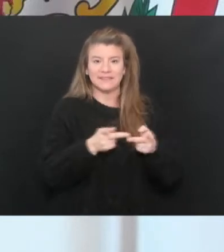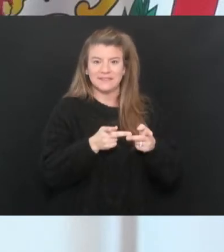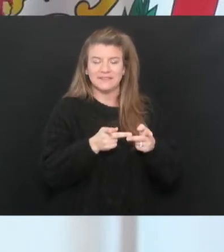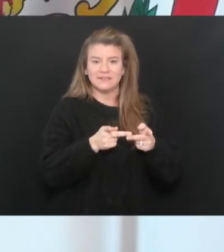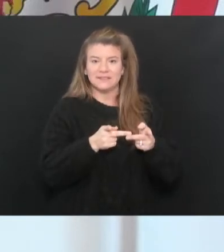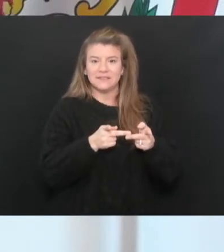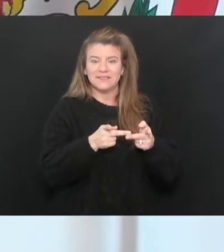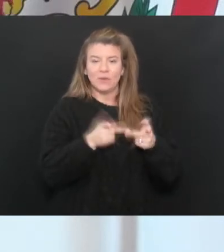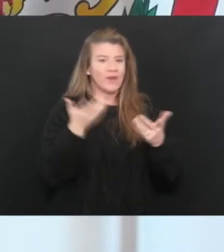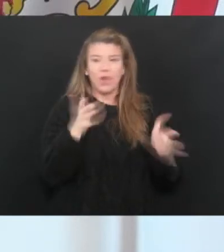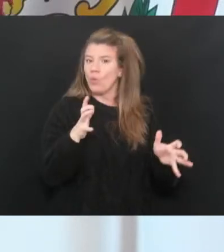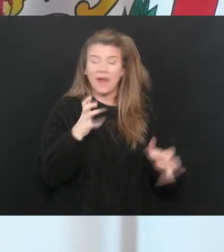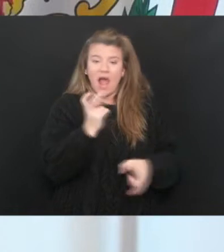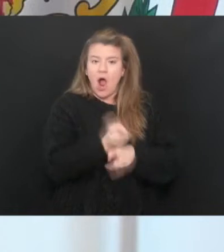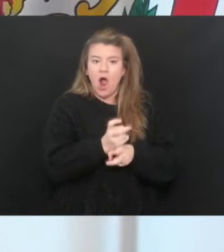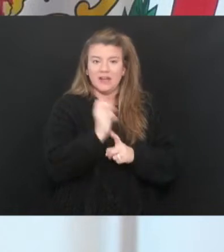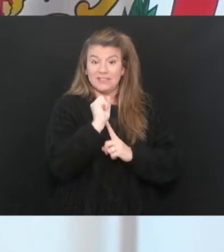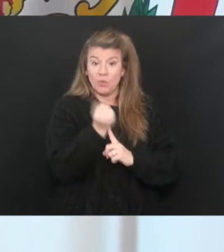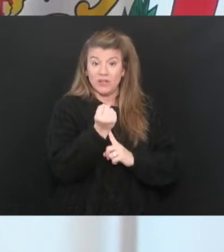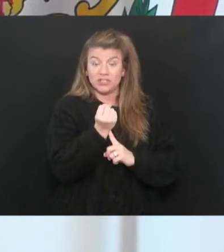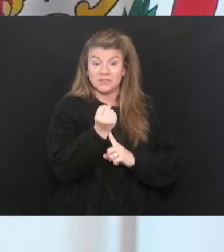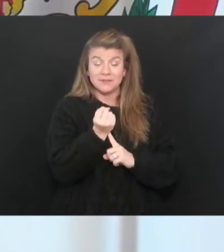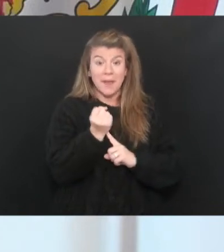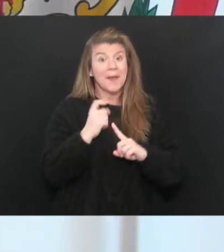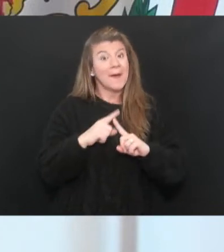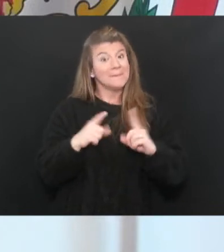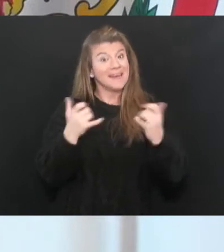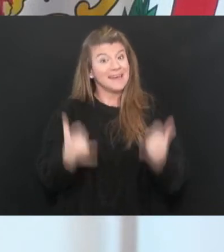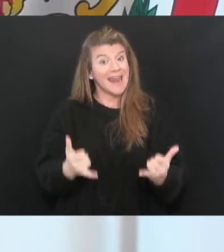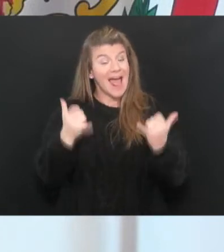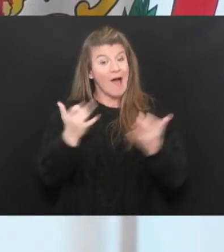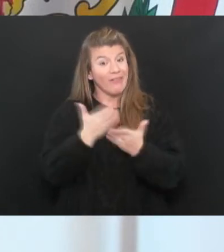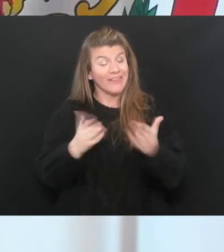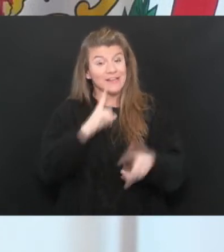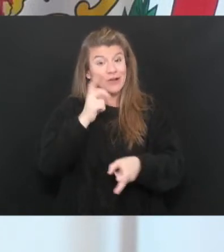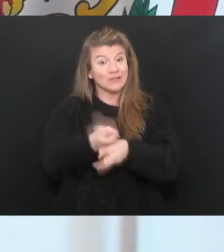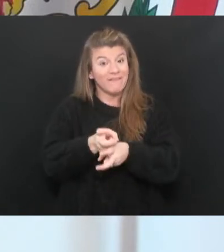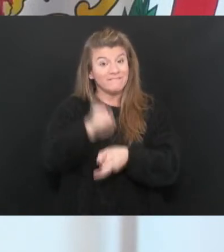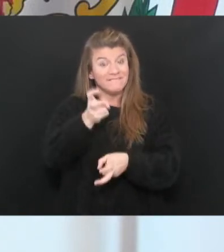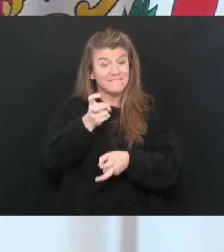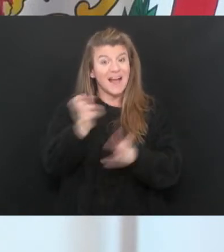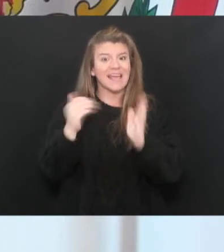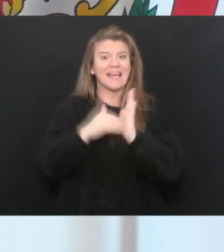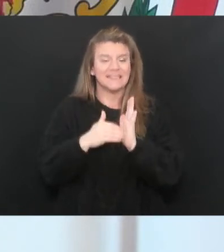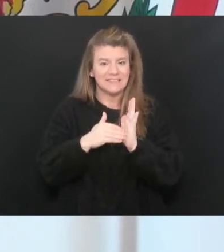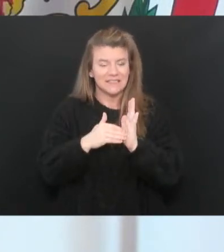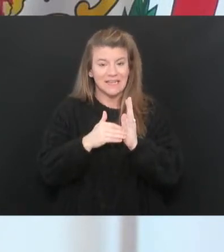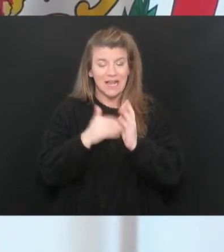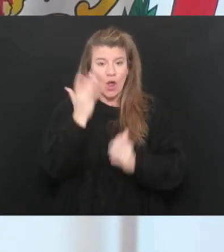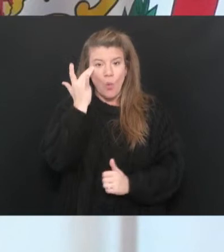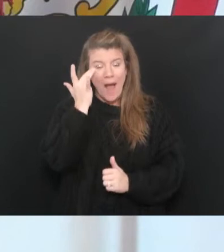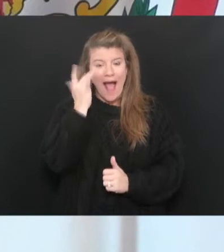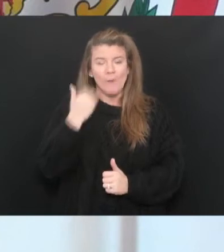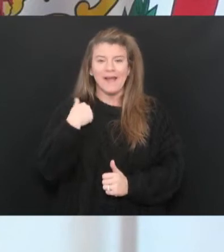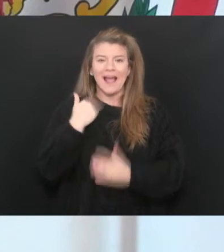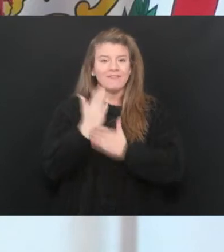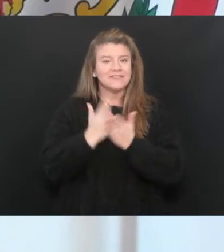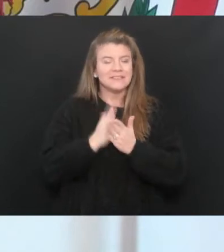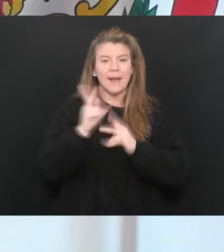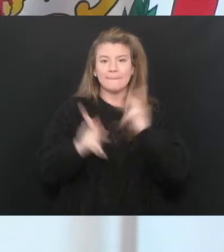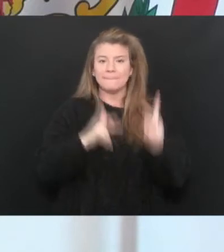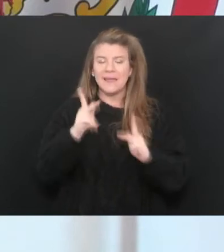tougher. And things are tougher now in West Virginia because there's some level of reluctancy, and the